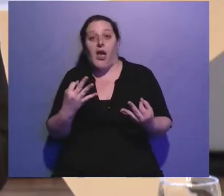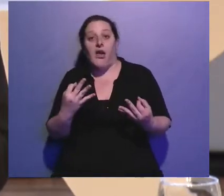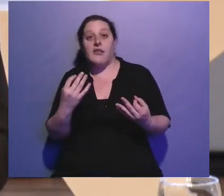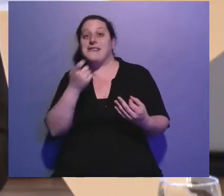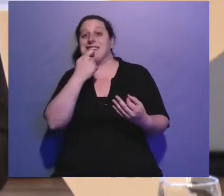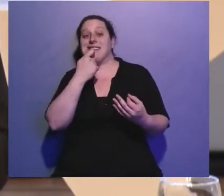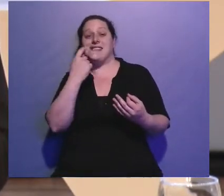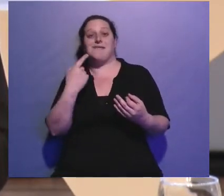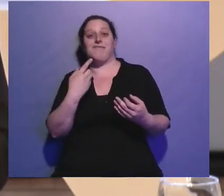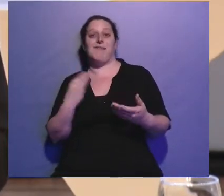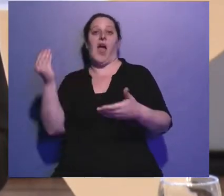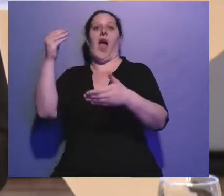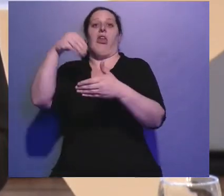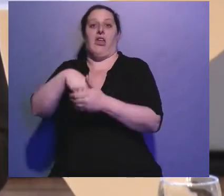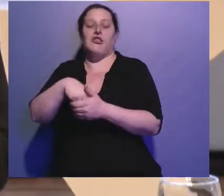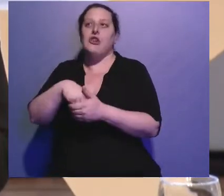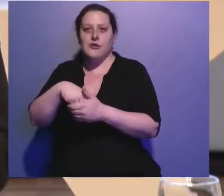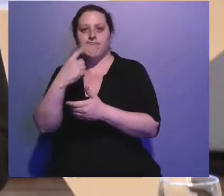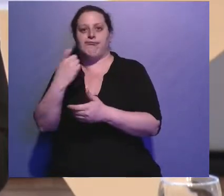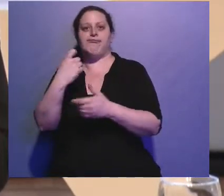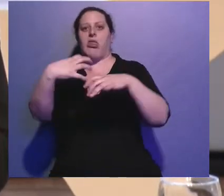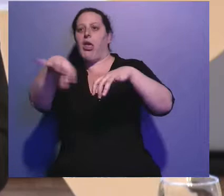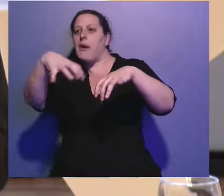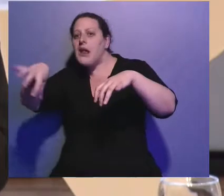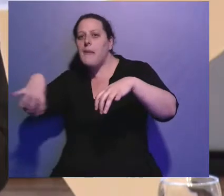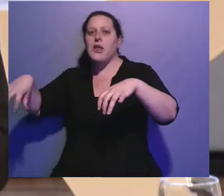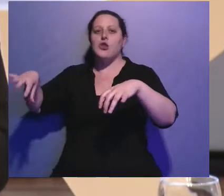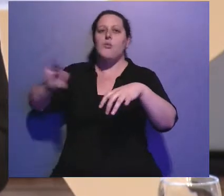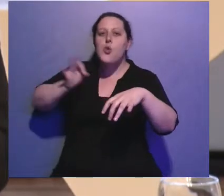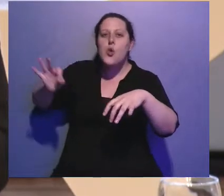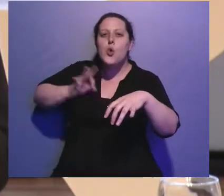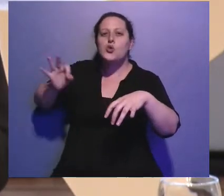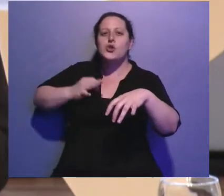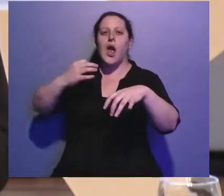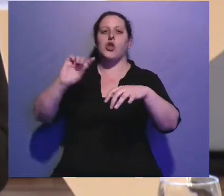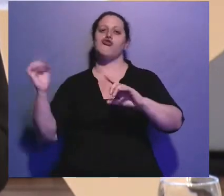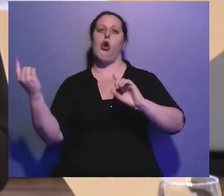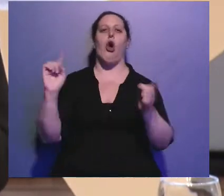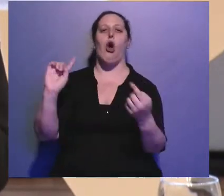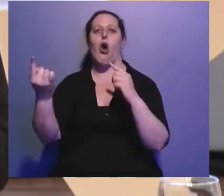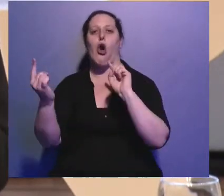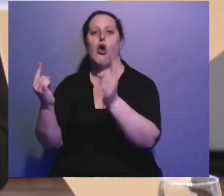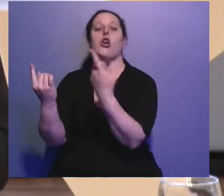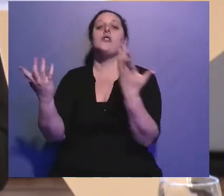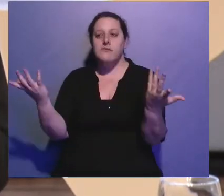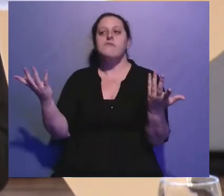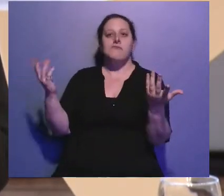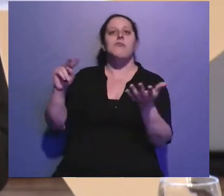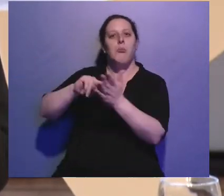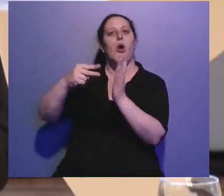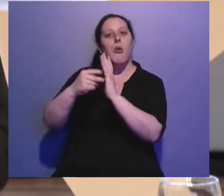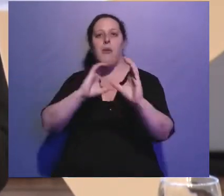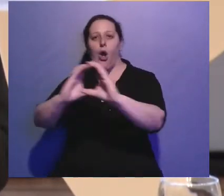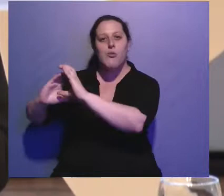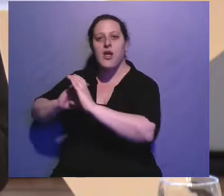interacted with each other fairly separately. So I think that's a larger problem of developing more infrastructure, more points of contact for data